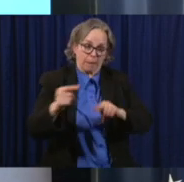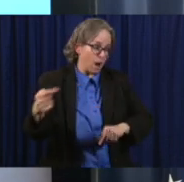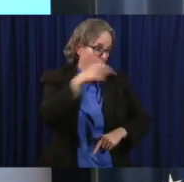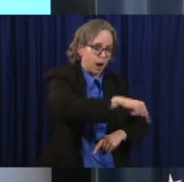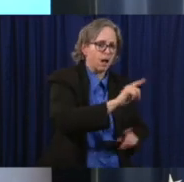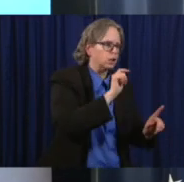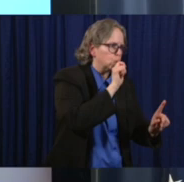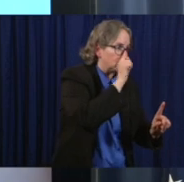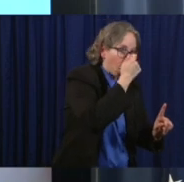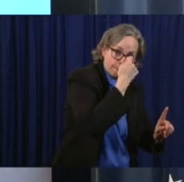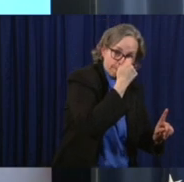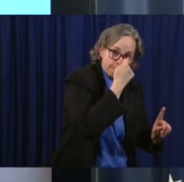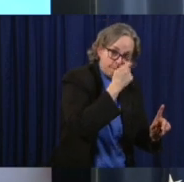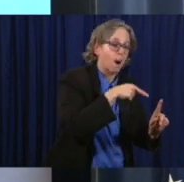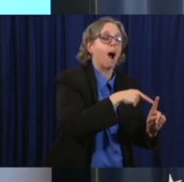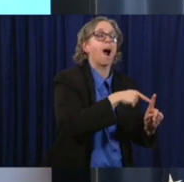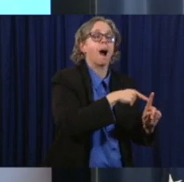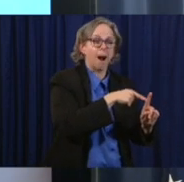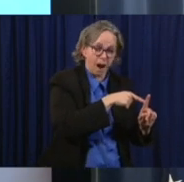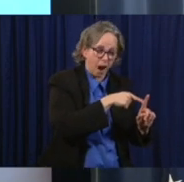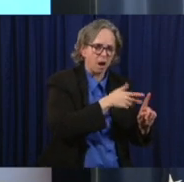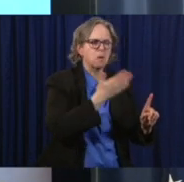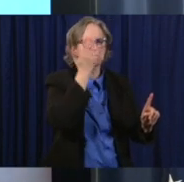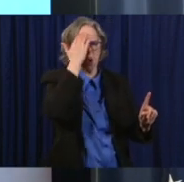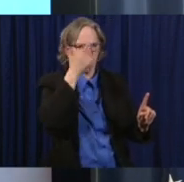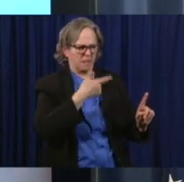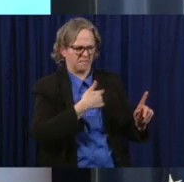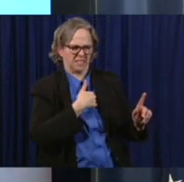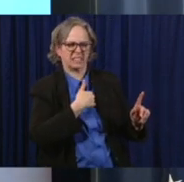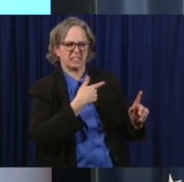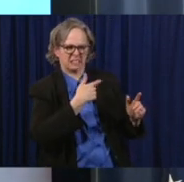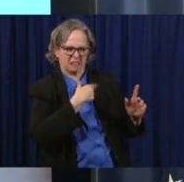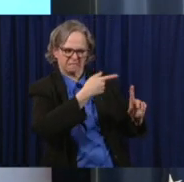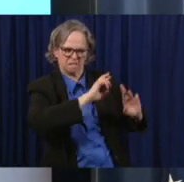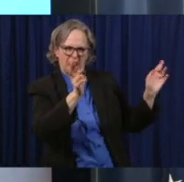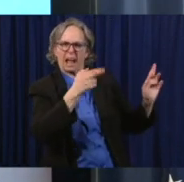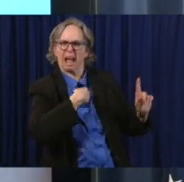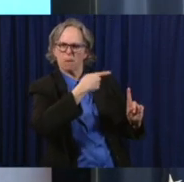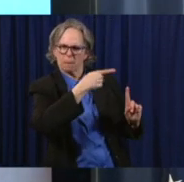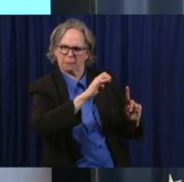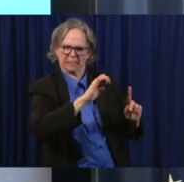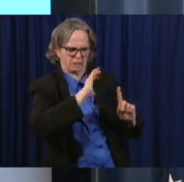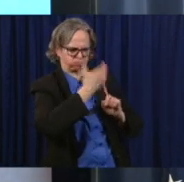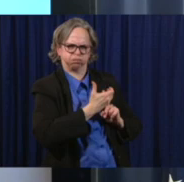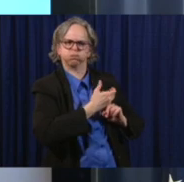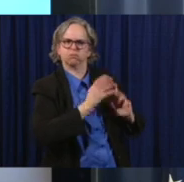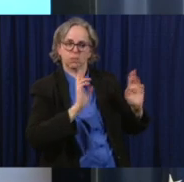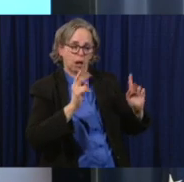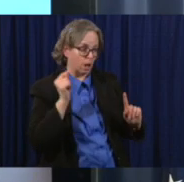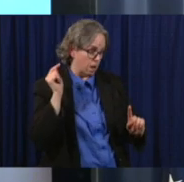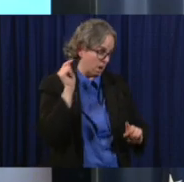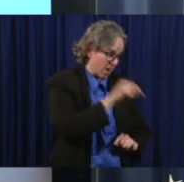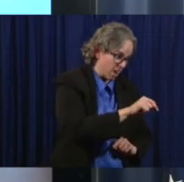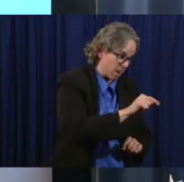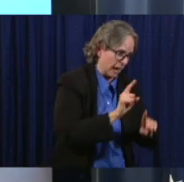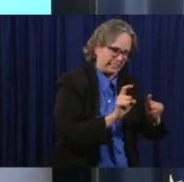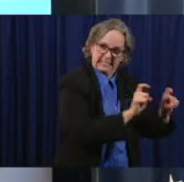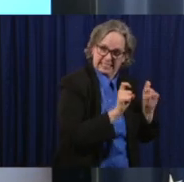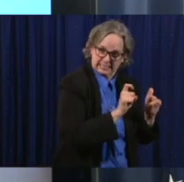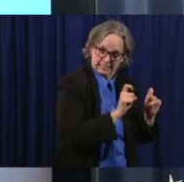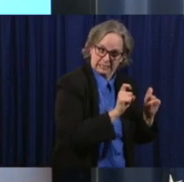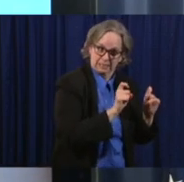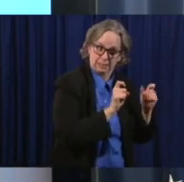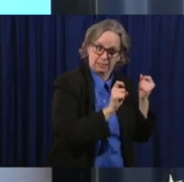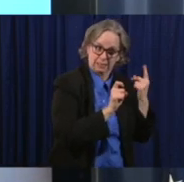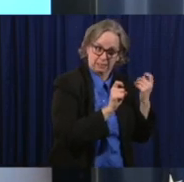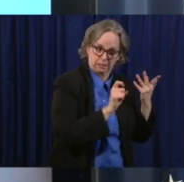home. They have the PPE that they need to do the testing and then can take the test to a lab. And the point of all that,